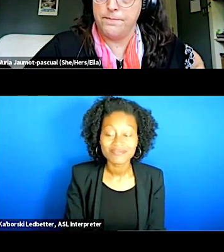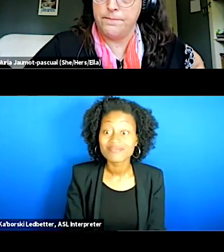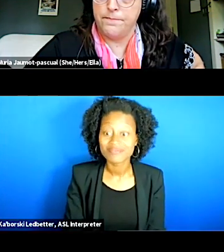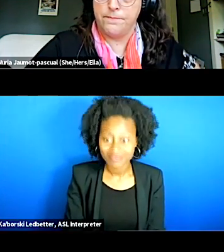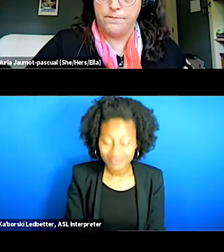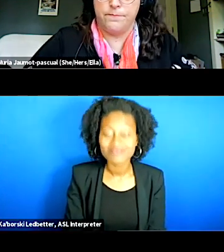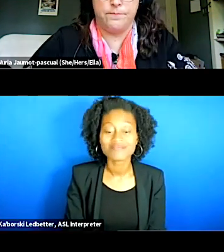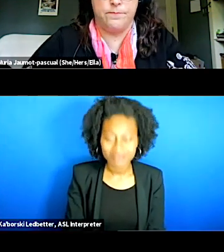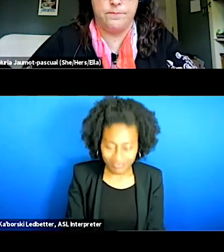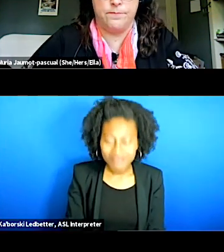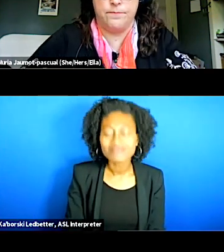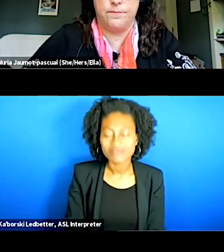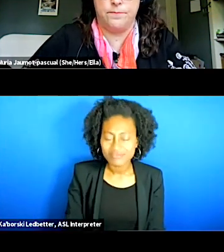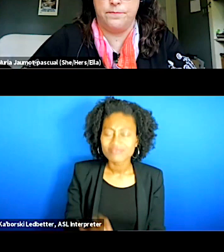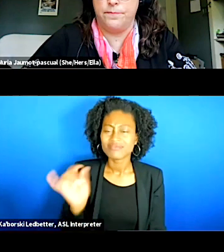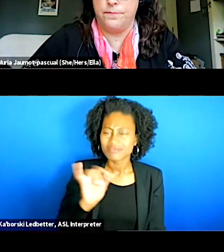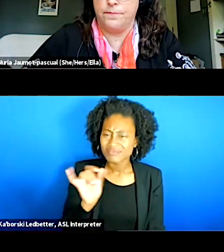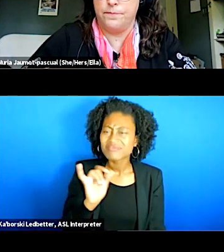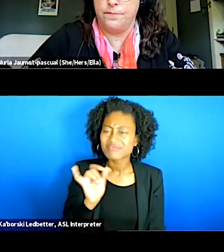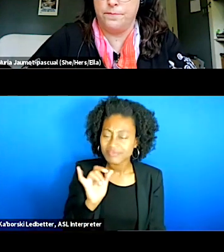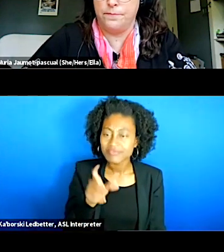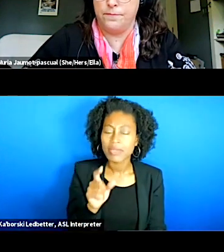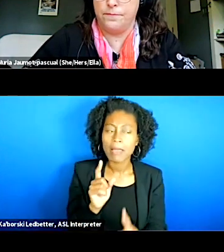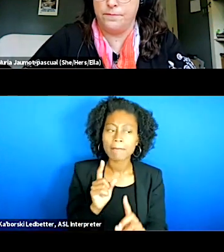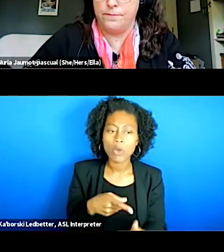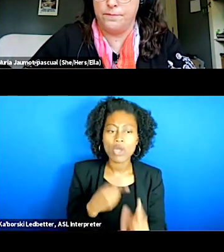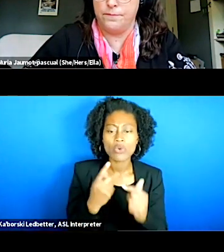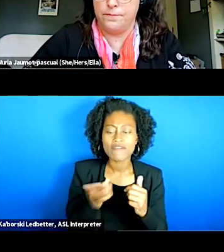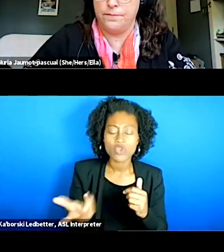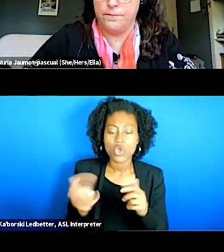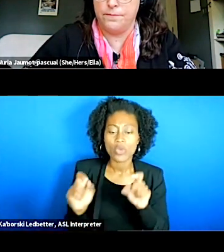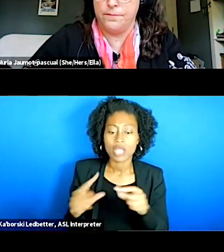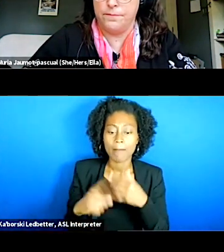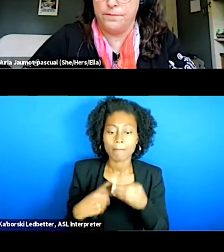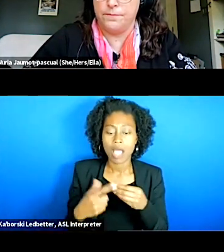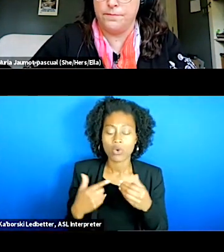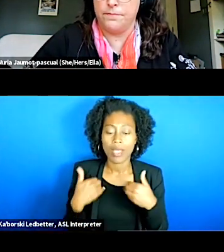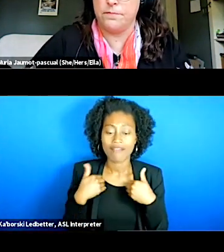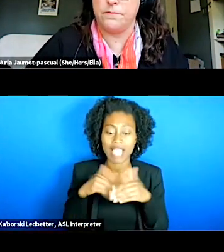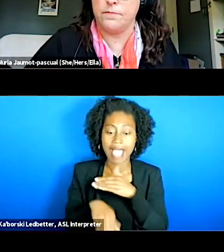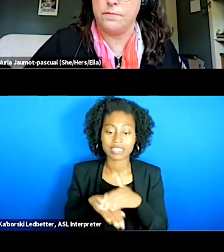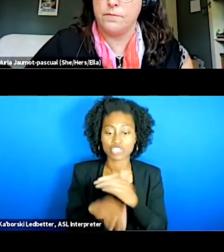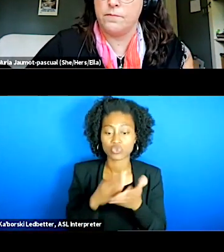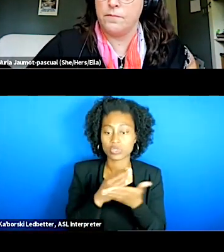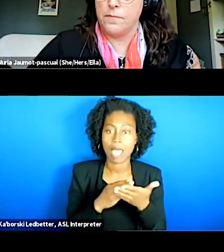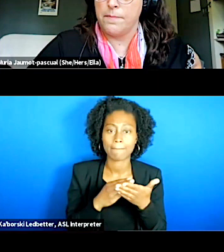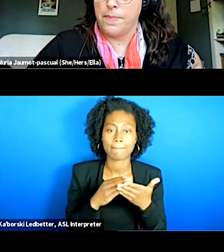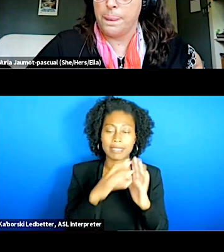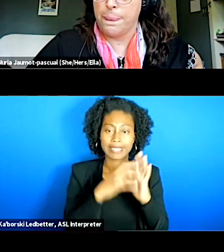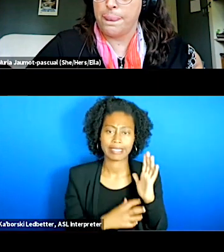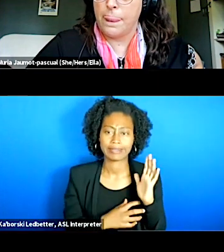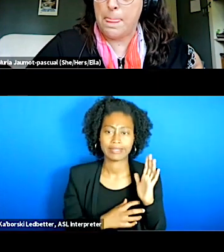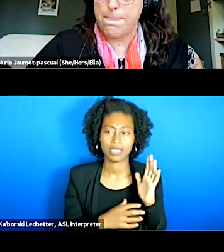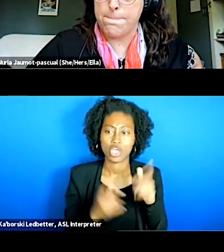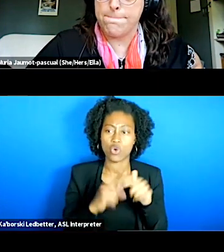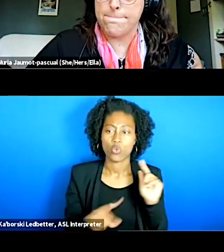Along that same line, too, is that there have been several questions about having access to certain texts. What is